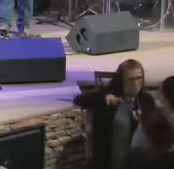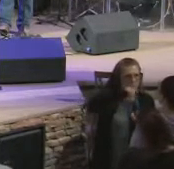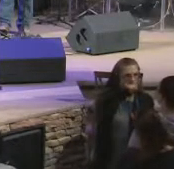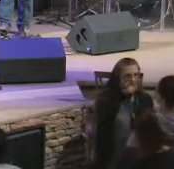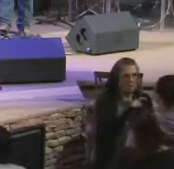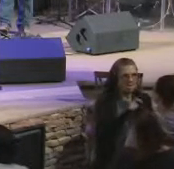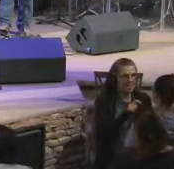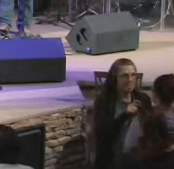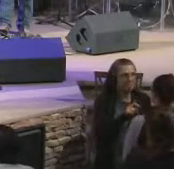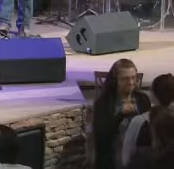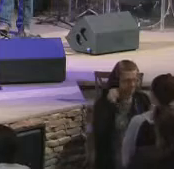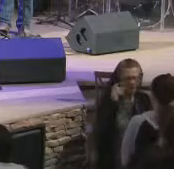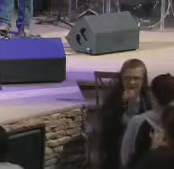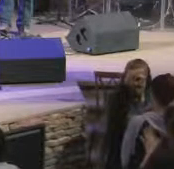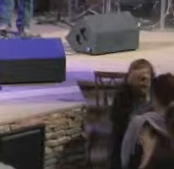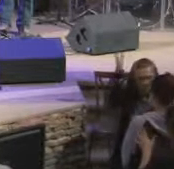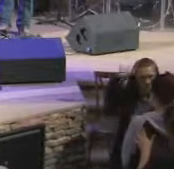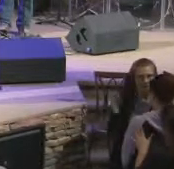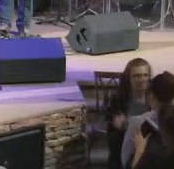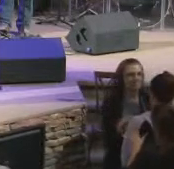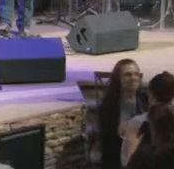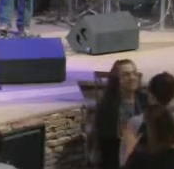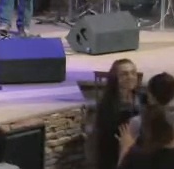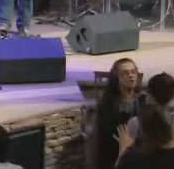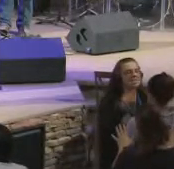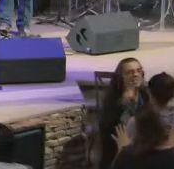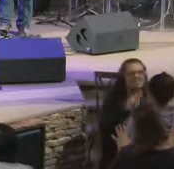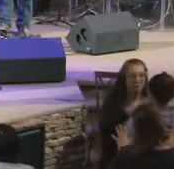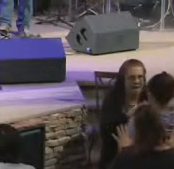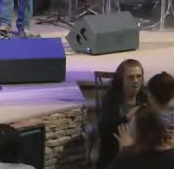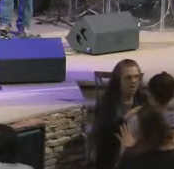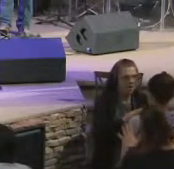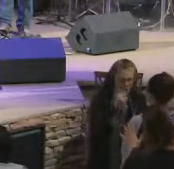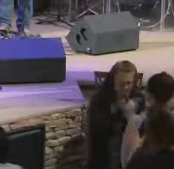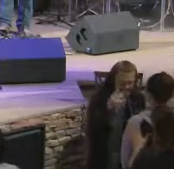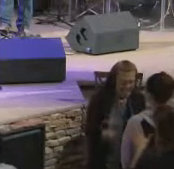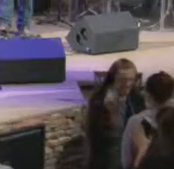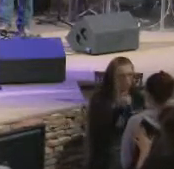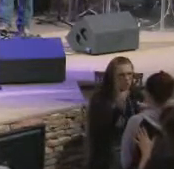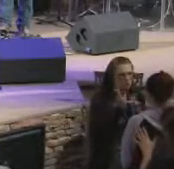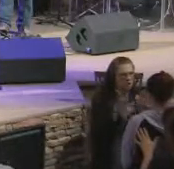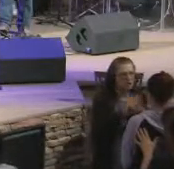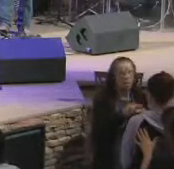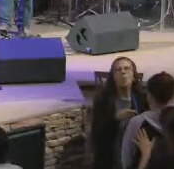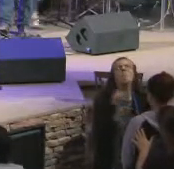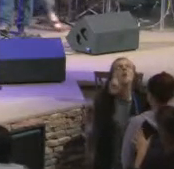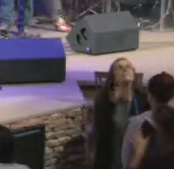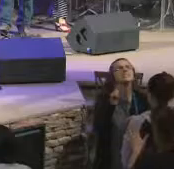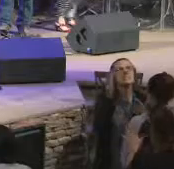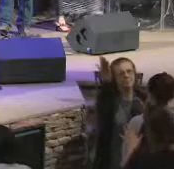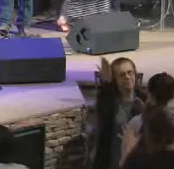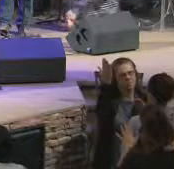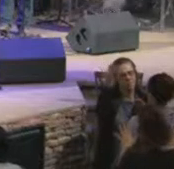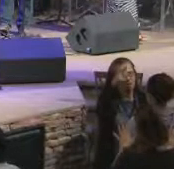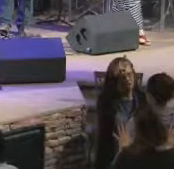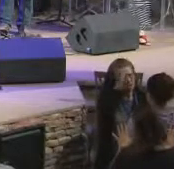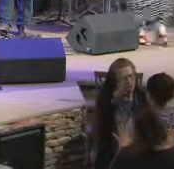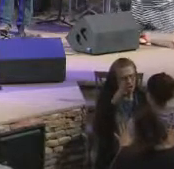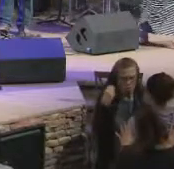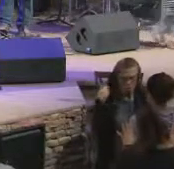gather around these. Come on. Father God, right now in the name of Jesus, right now in the name of Jesus, we have such need of you that, God, we